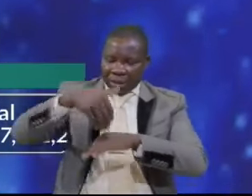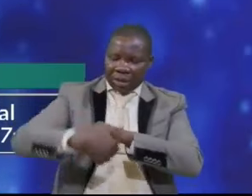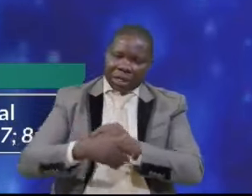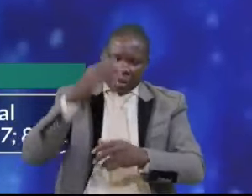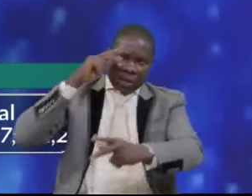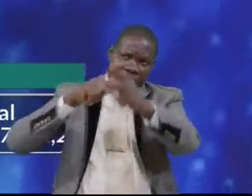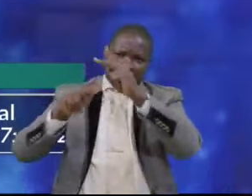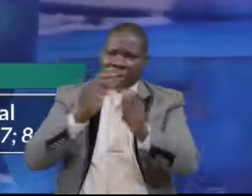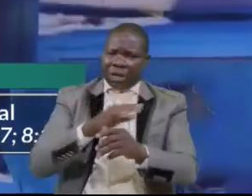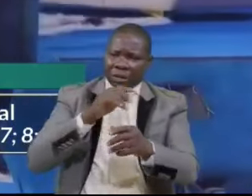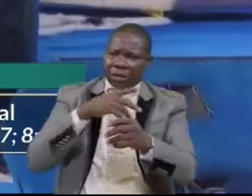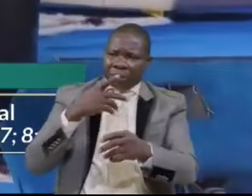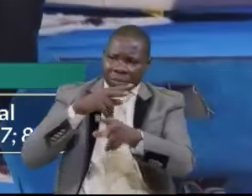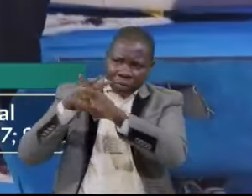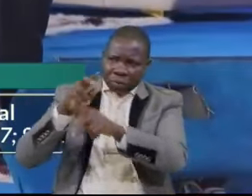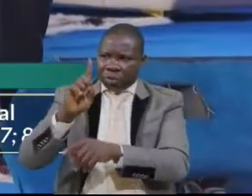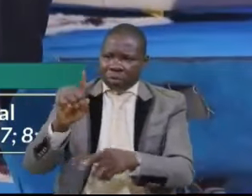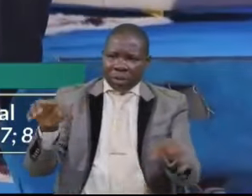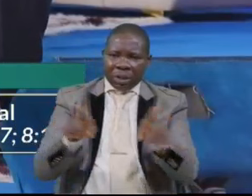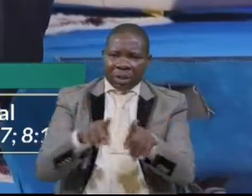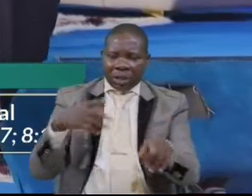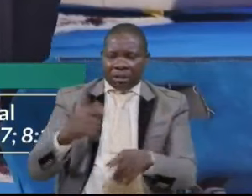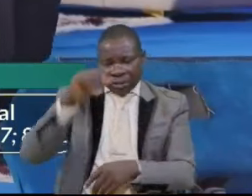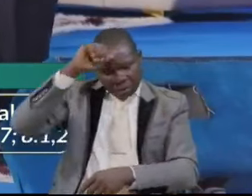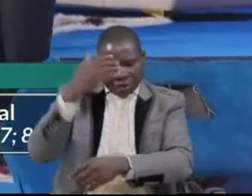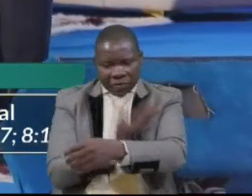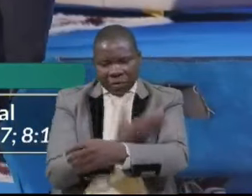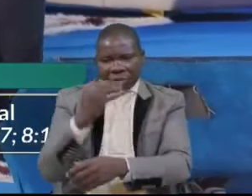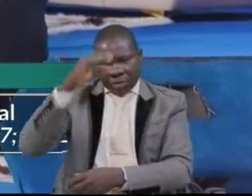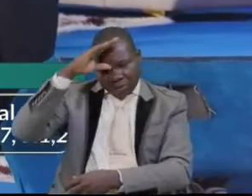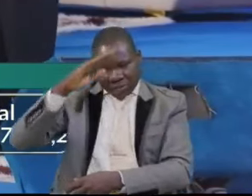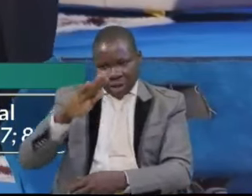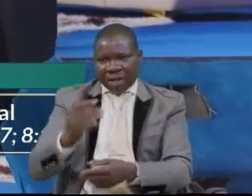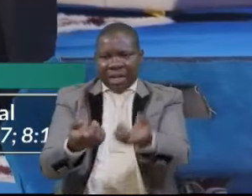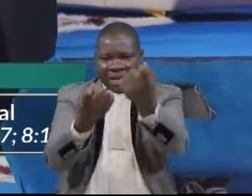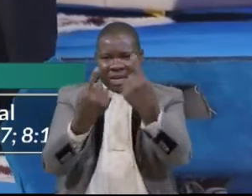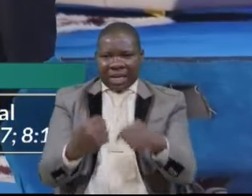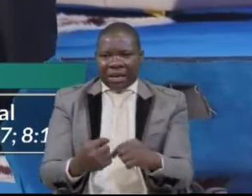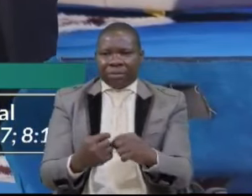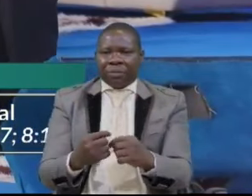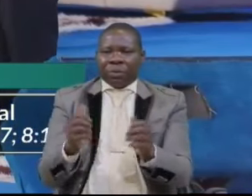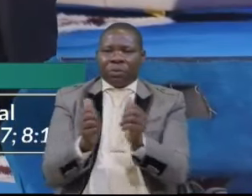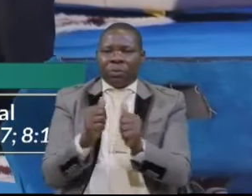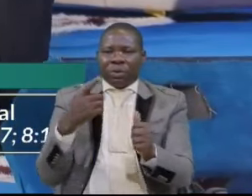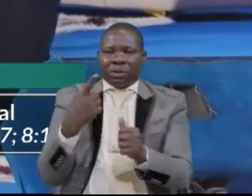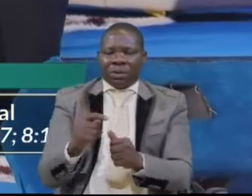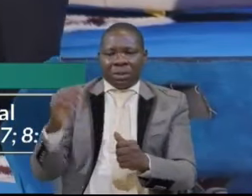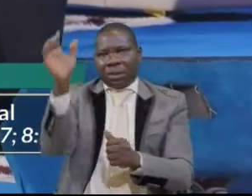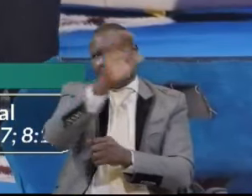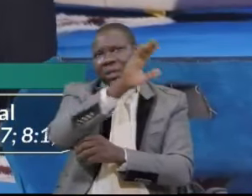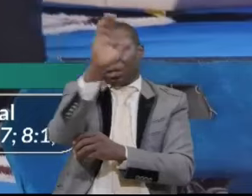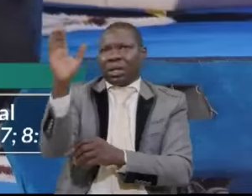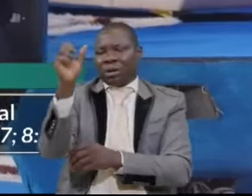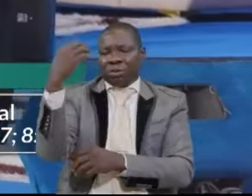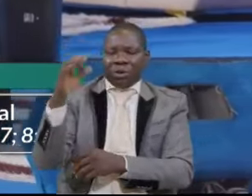one like the son of man came with the clouds of heaven. You see